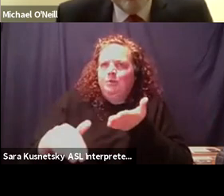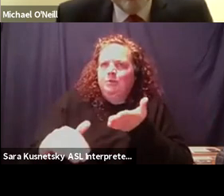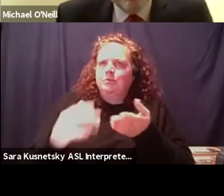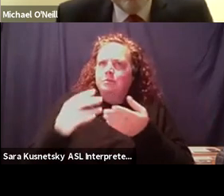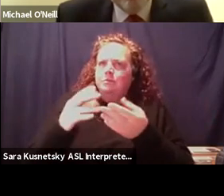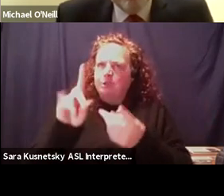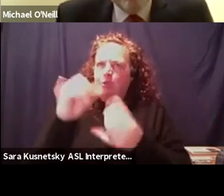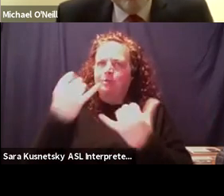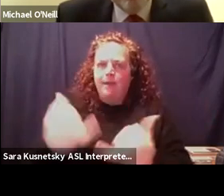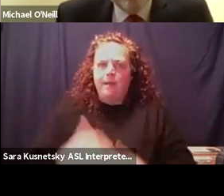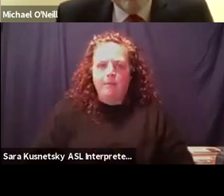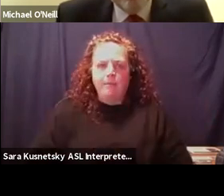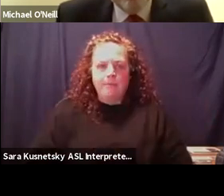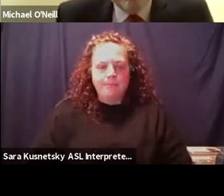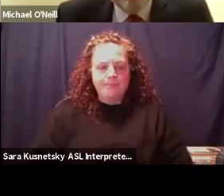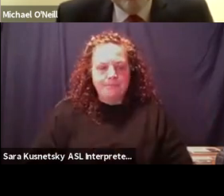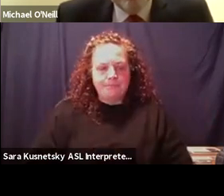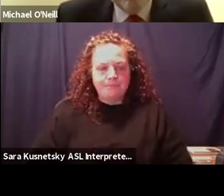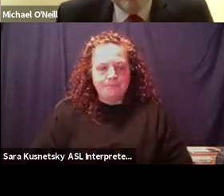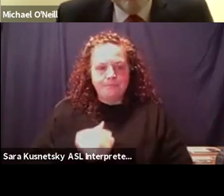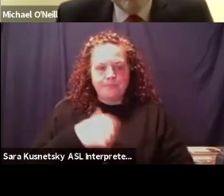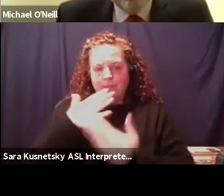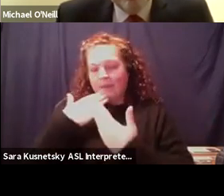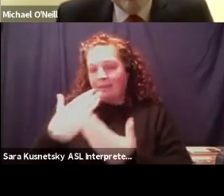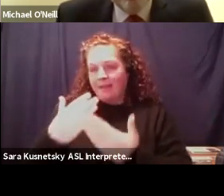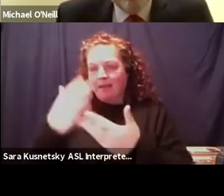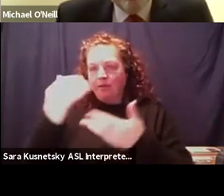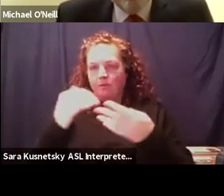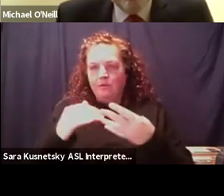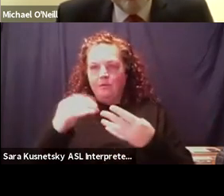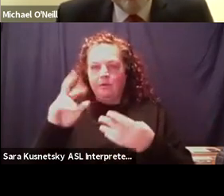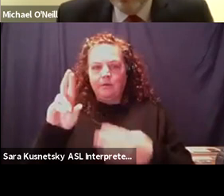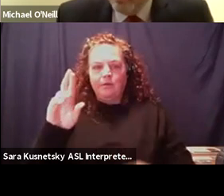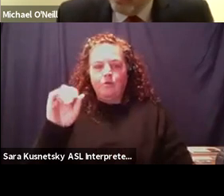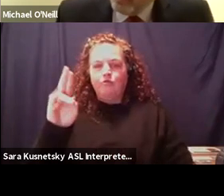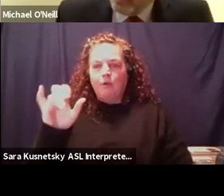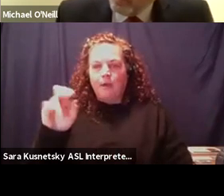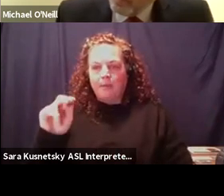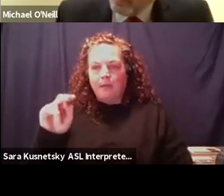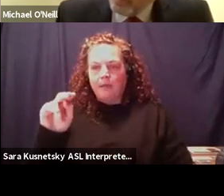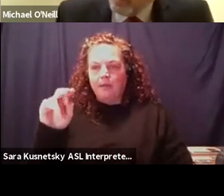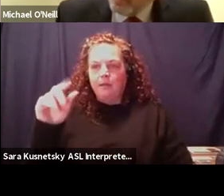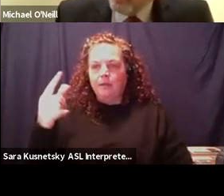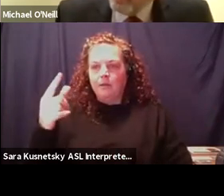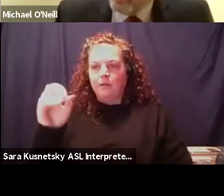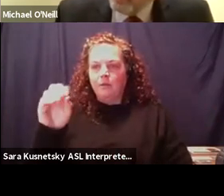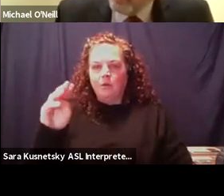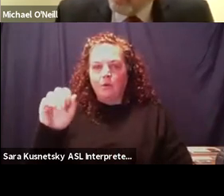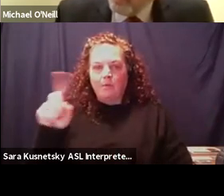Thank you, Angelina. Thank you. Our next speaker is Robin Gomez, who appears to be with us now.